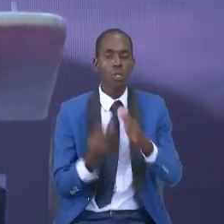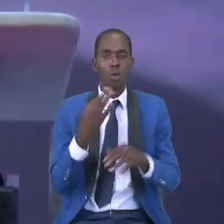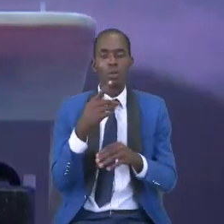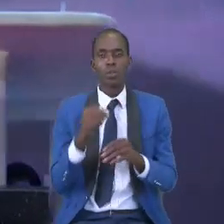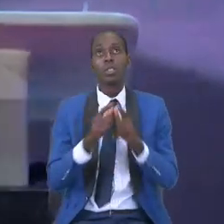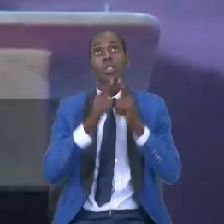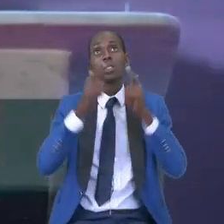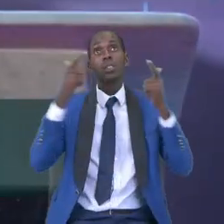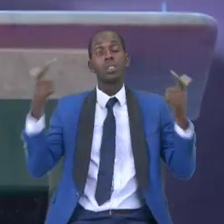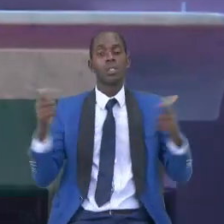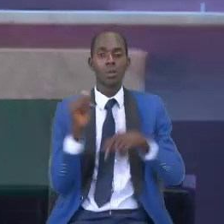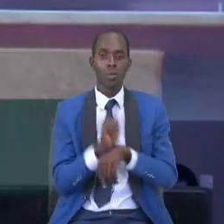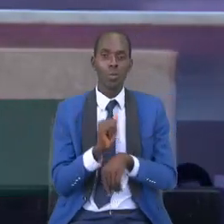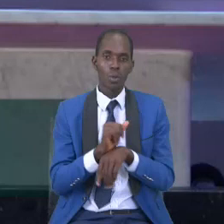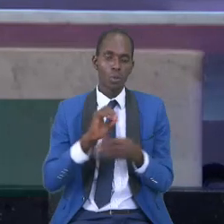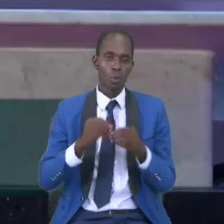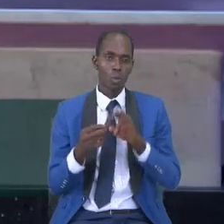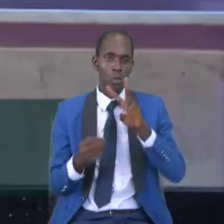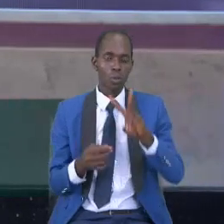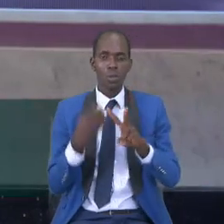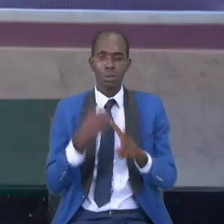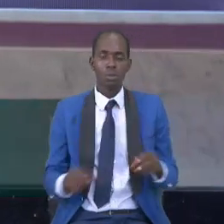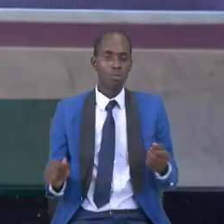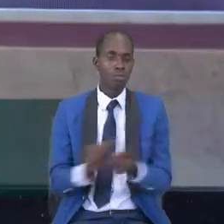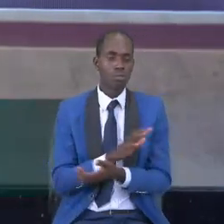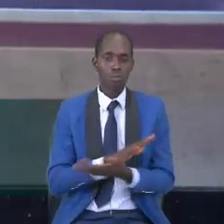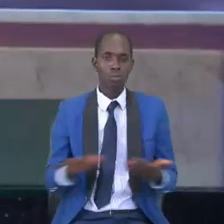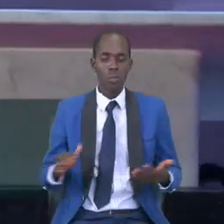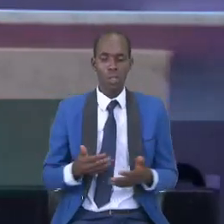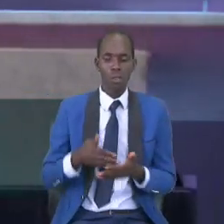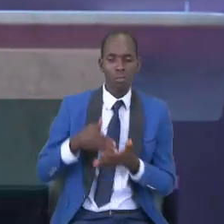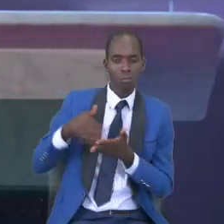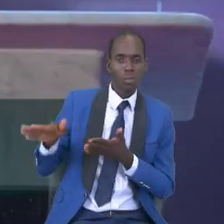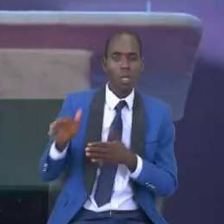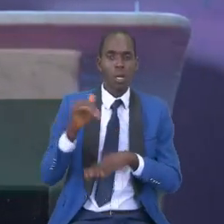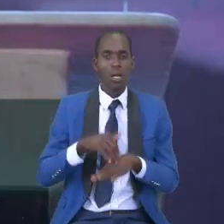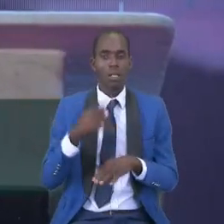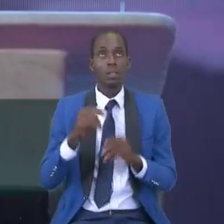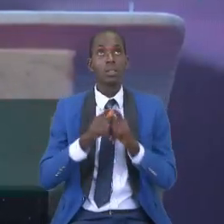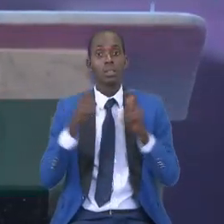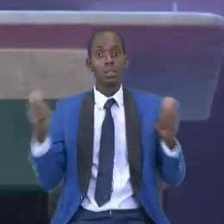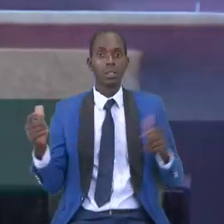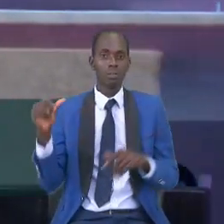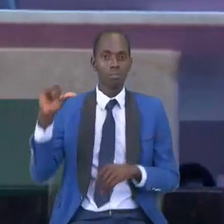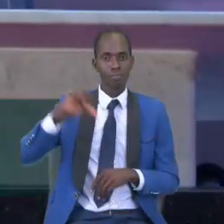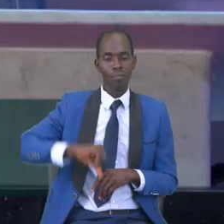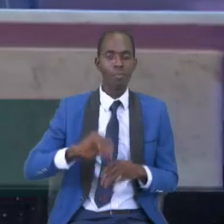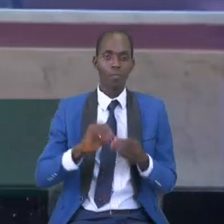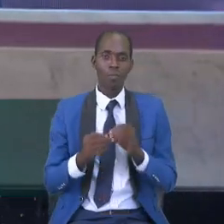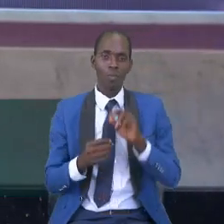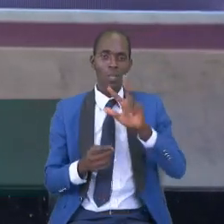Number two is the perishable rejection and the great condemnation. Number three,